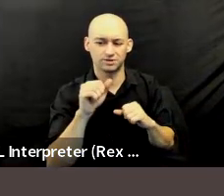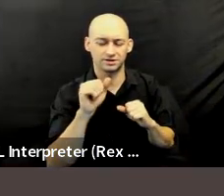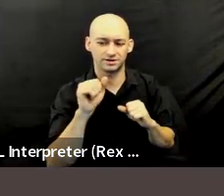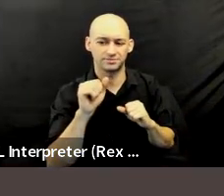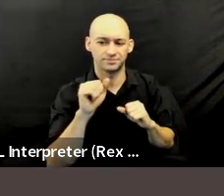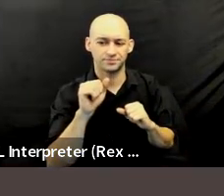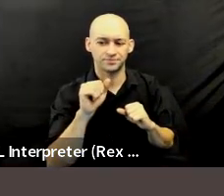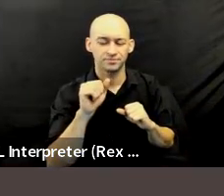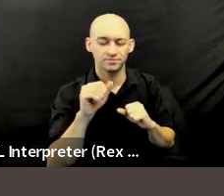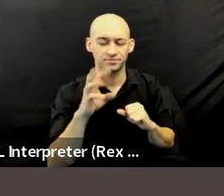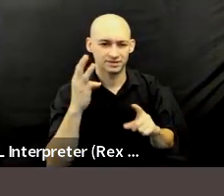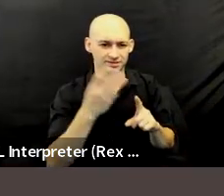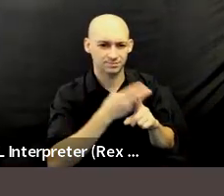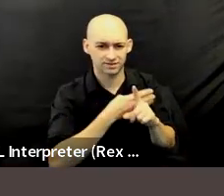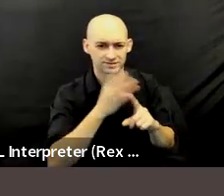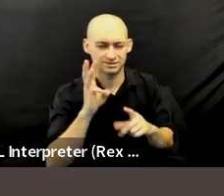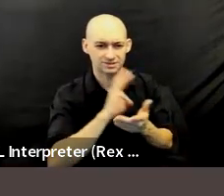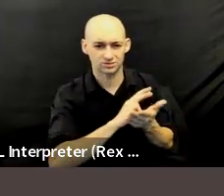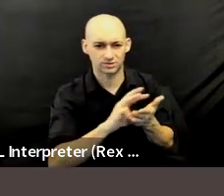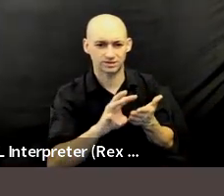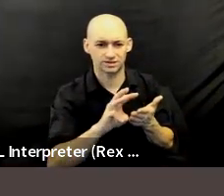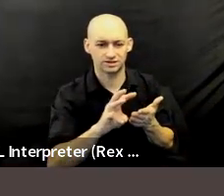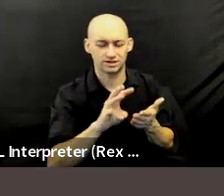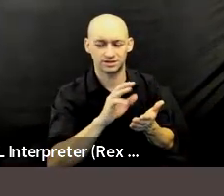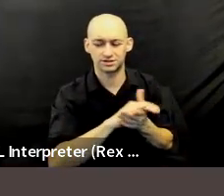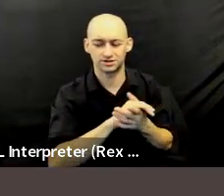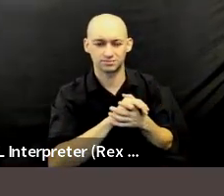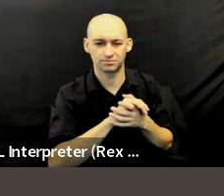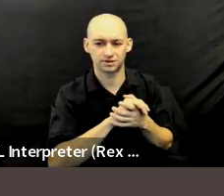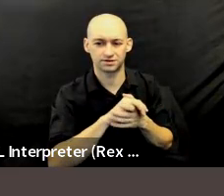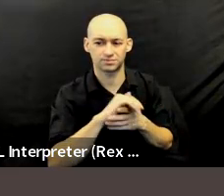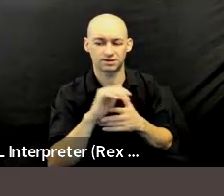going to be 6 months, it's going to be 6 weeks, to then it was just a little over a week.